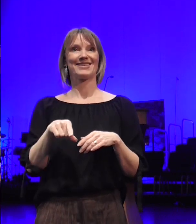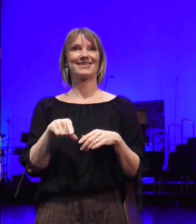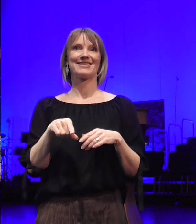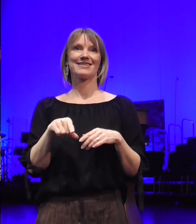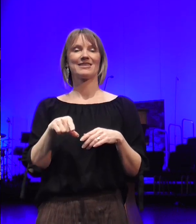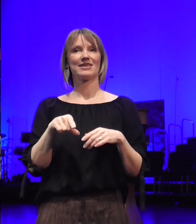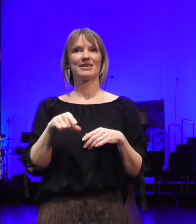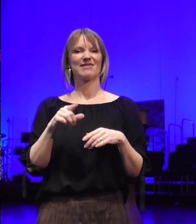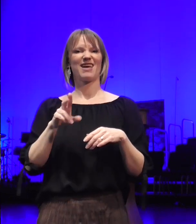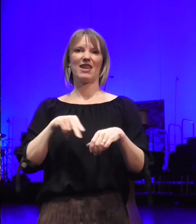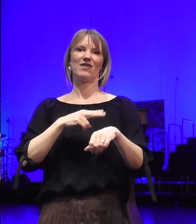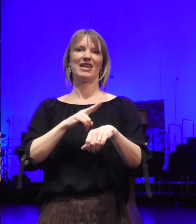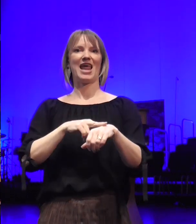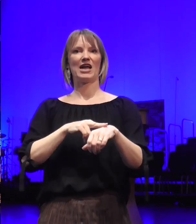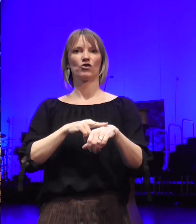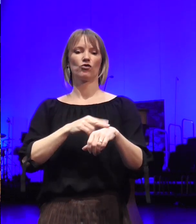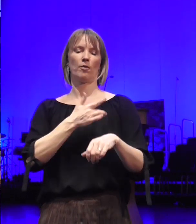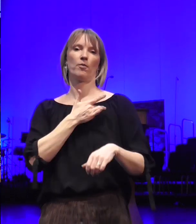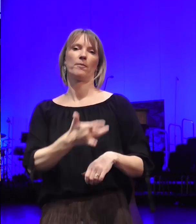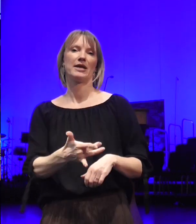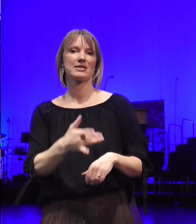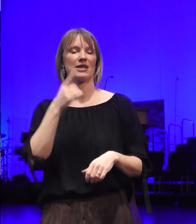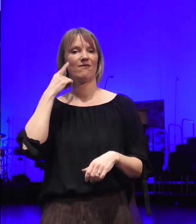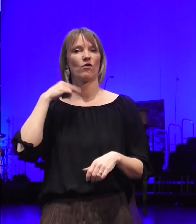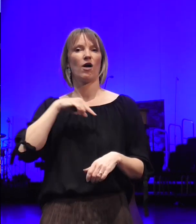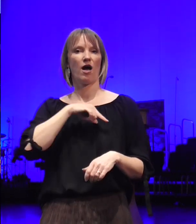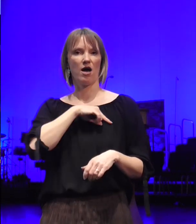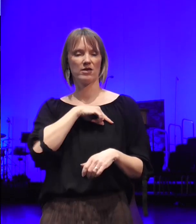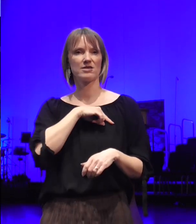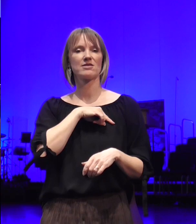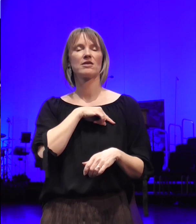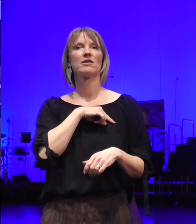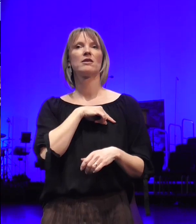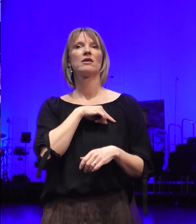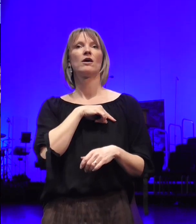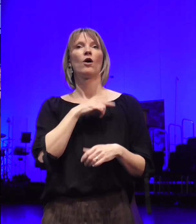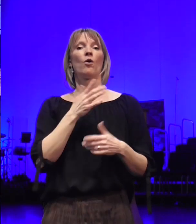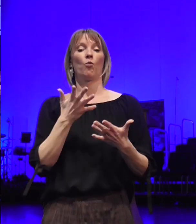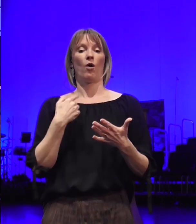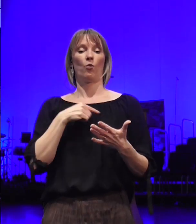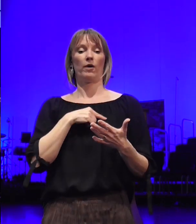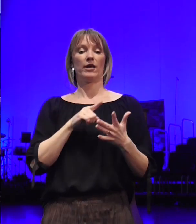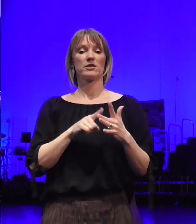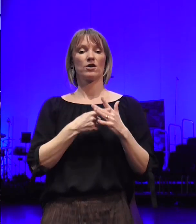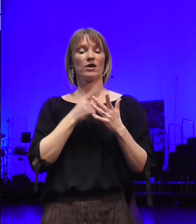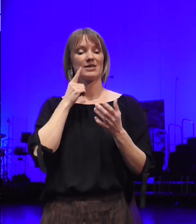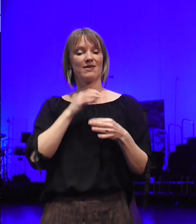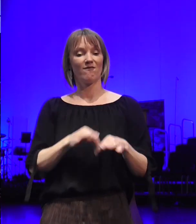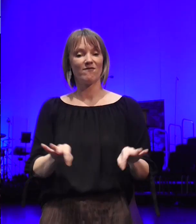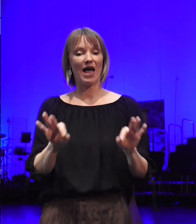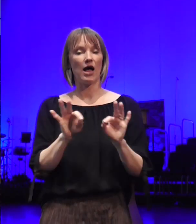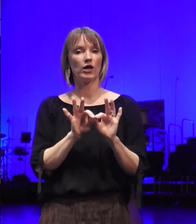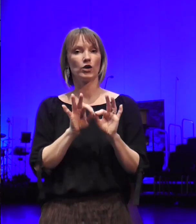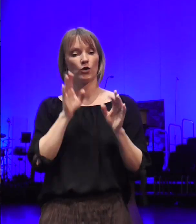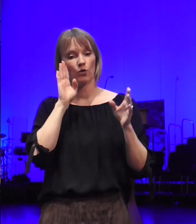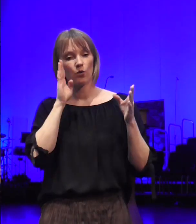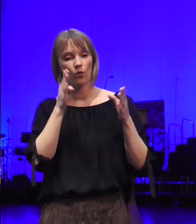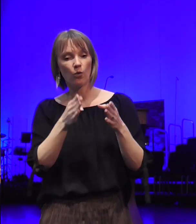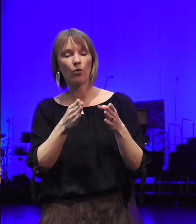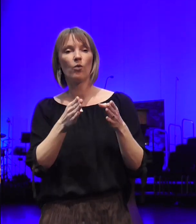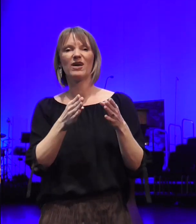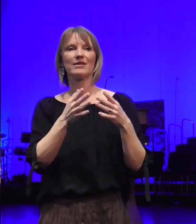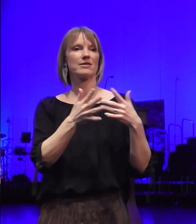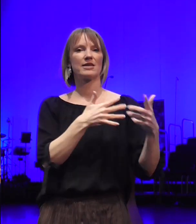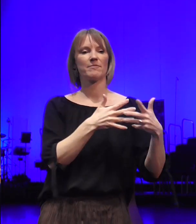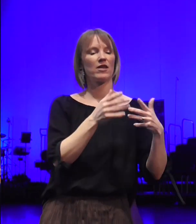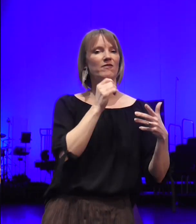of a natural propensity for us, what we begin to value, even if it doesn't really serve us